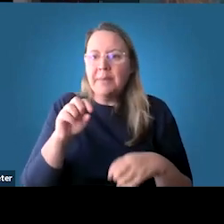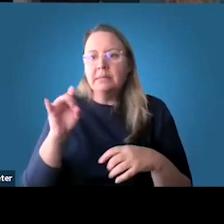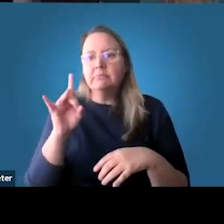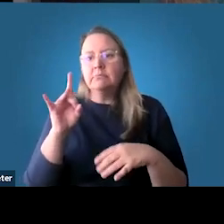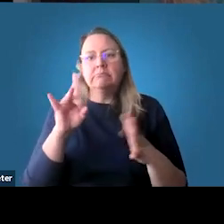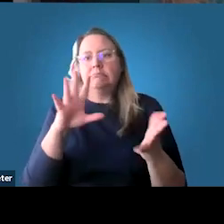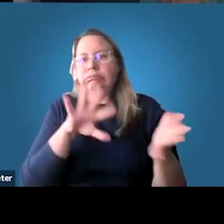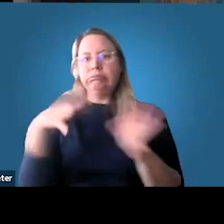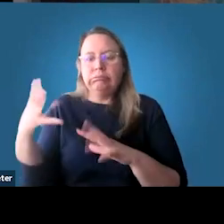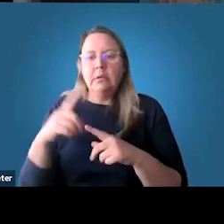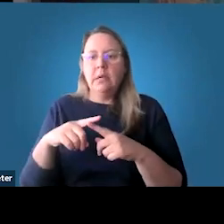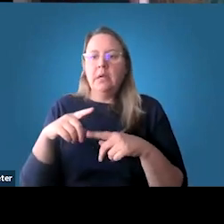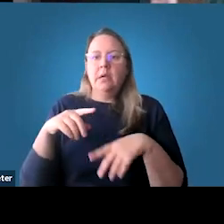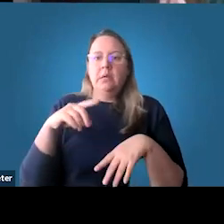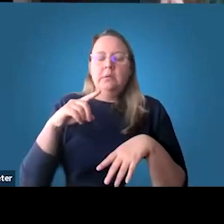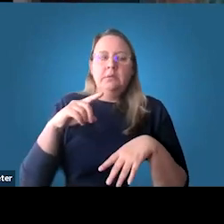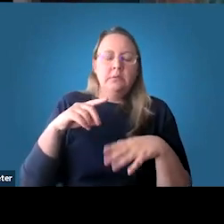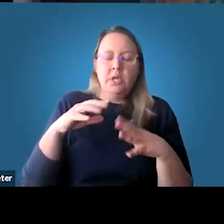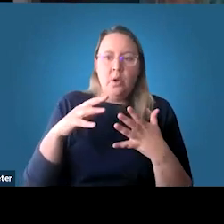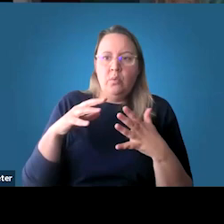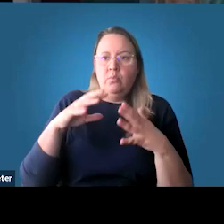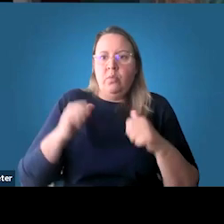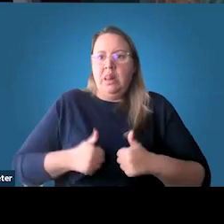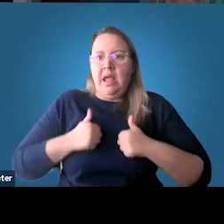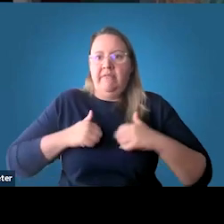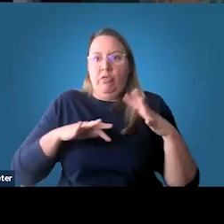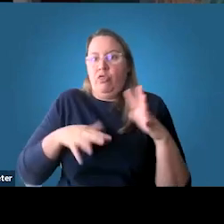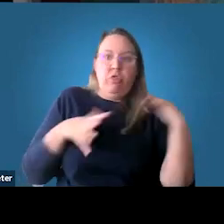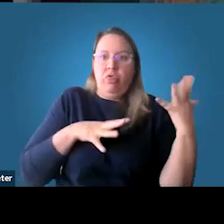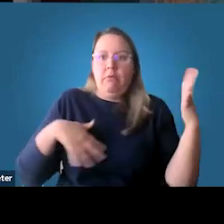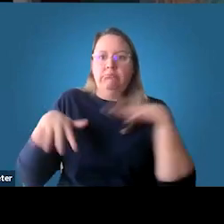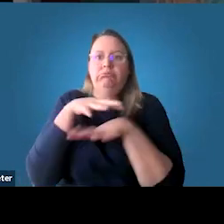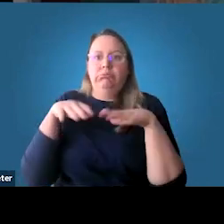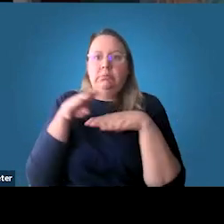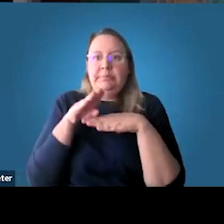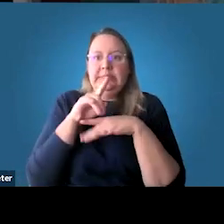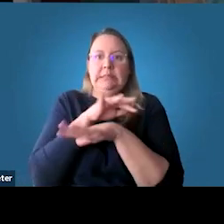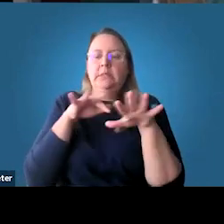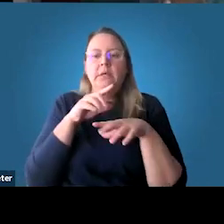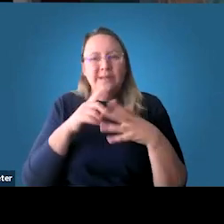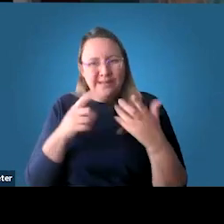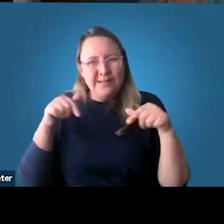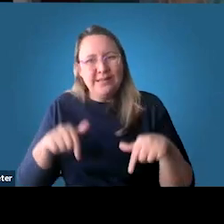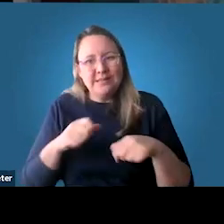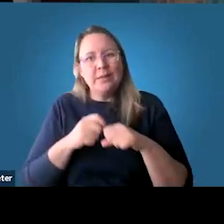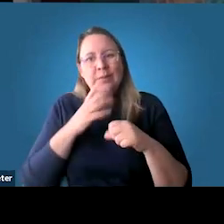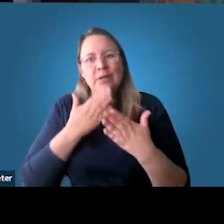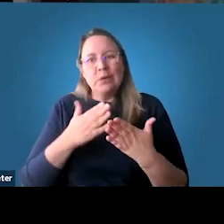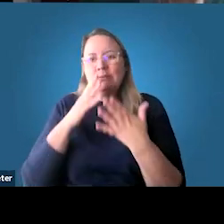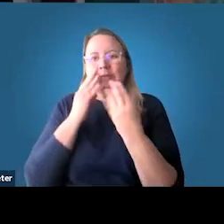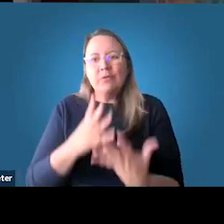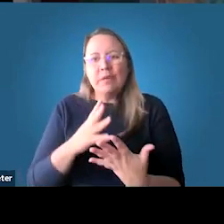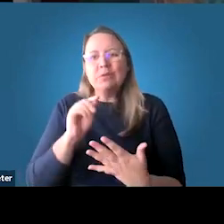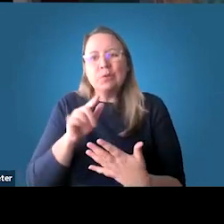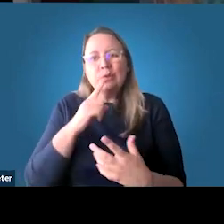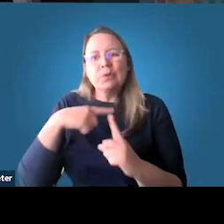and just general chaos. Let this communications network community be a counterpoint to that, both here on this webinar and